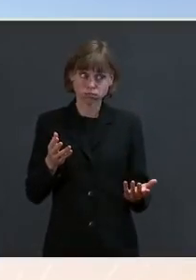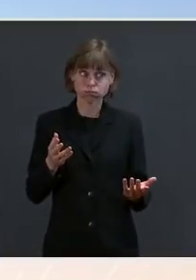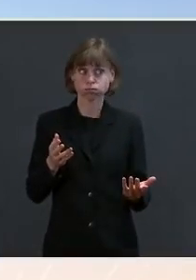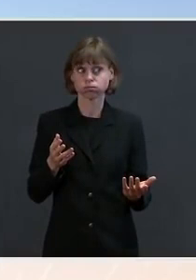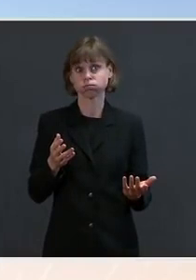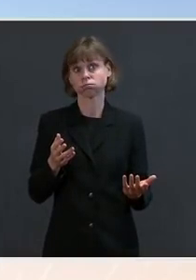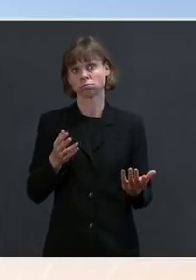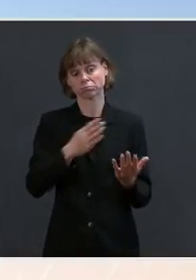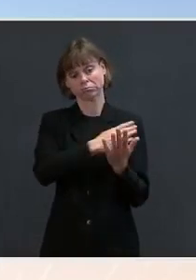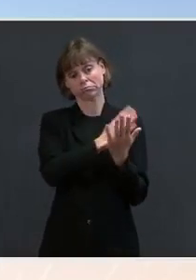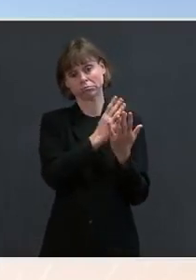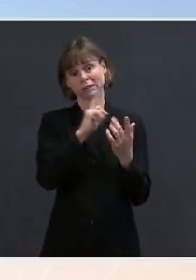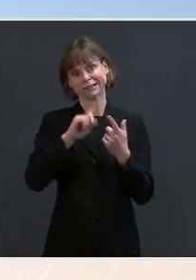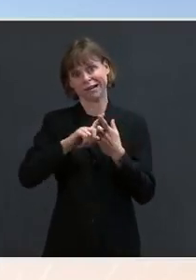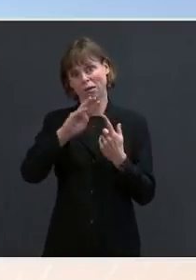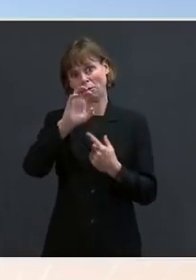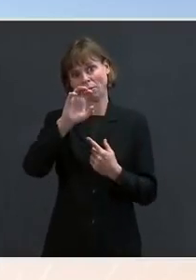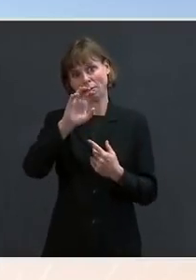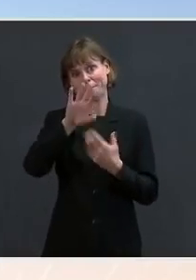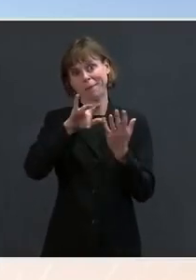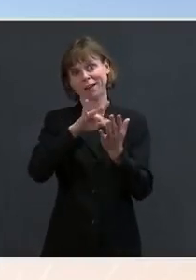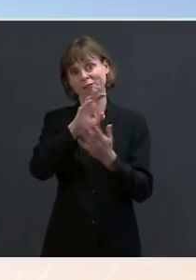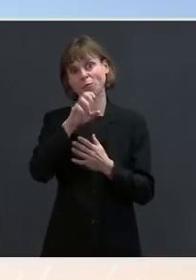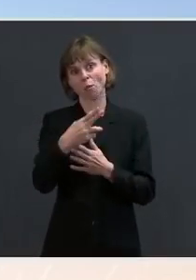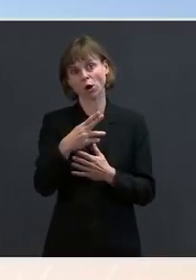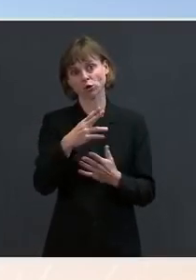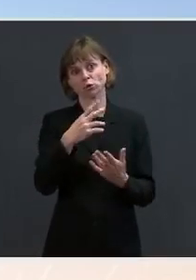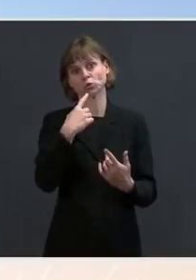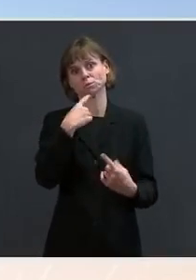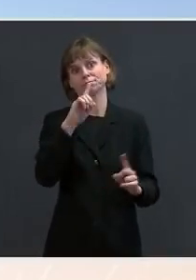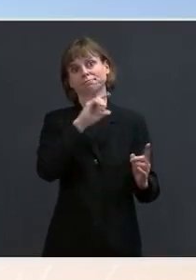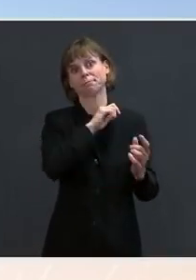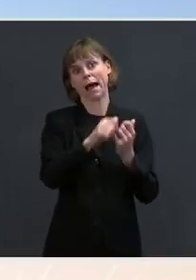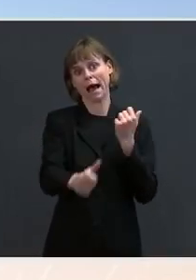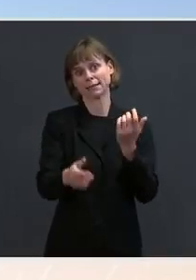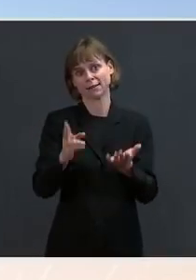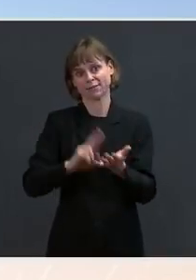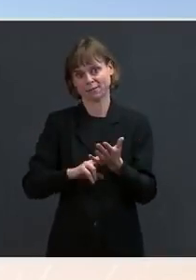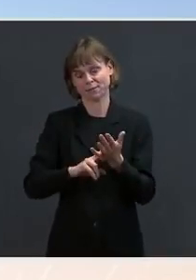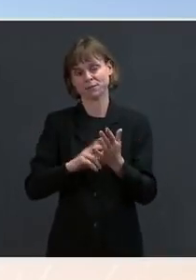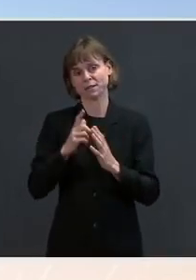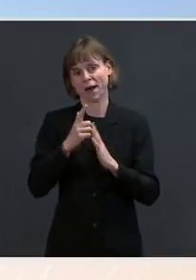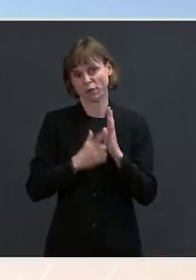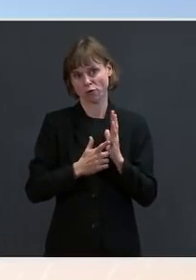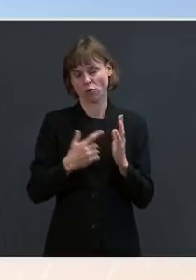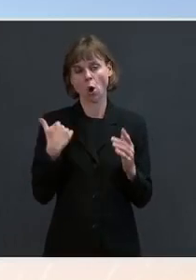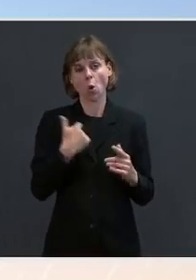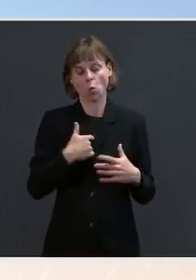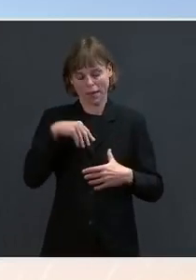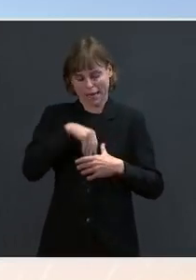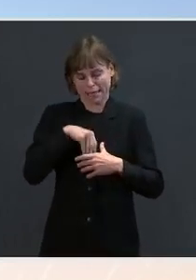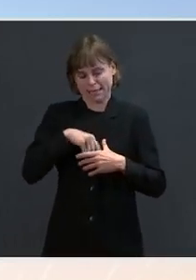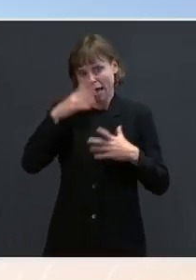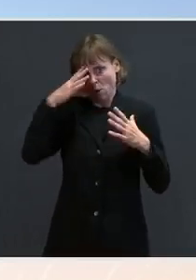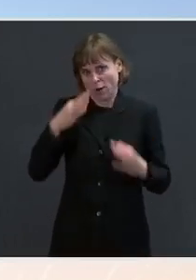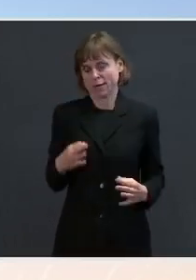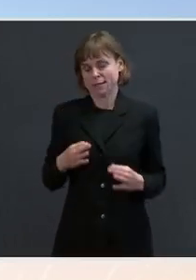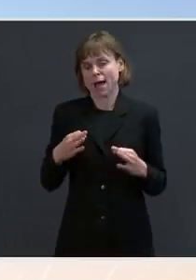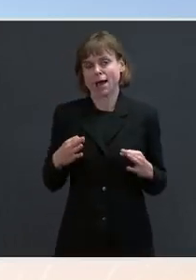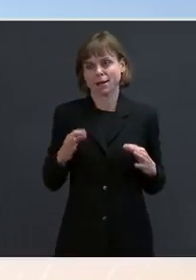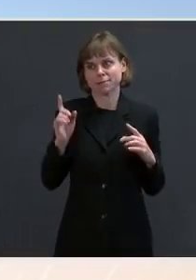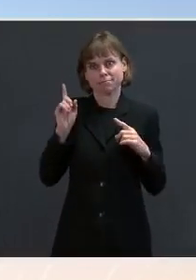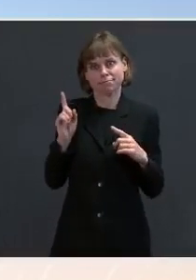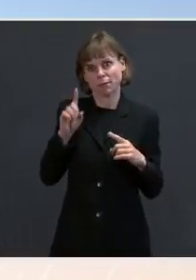about mid-March to get passed and signed into law, we made a decision internally that we weren't going to have the president propose